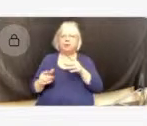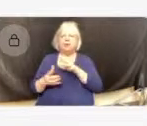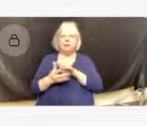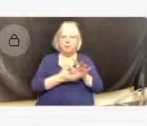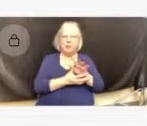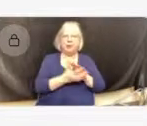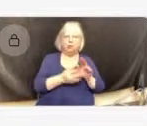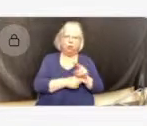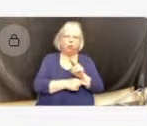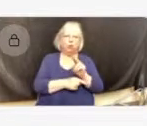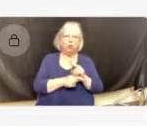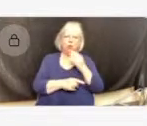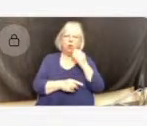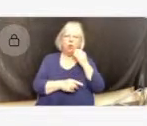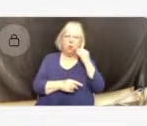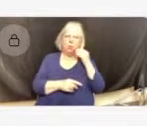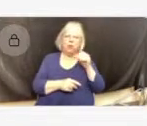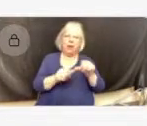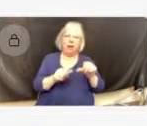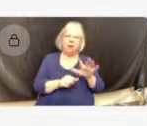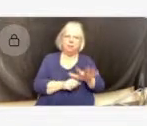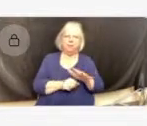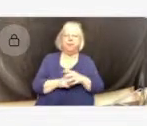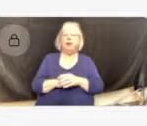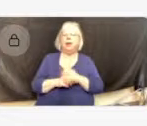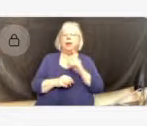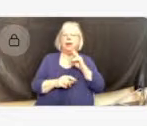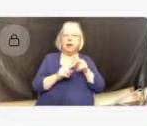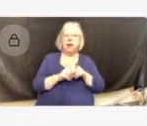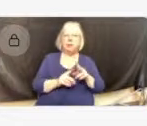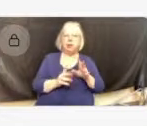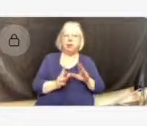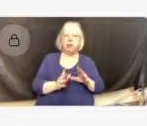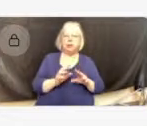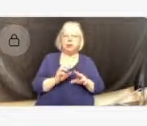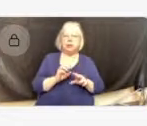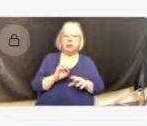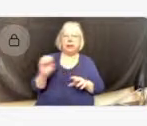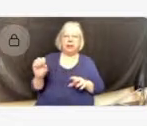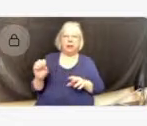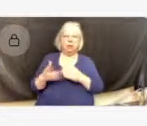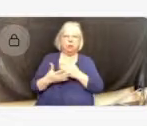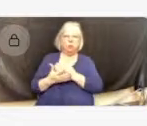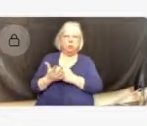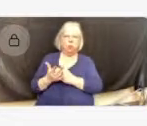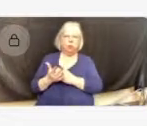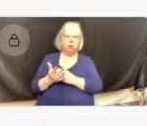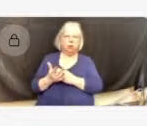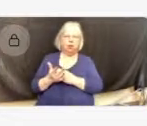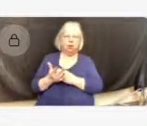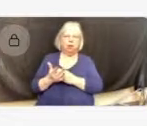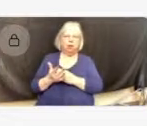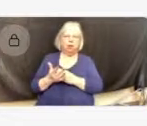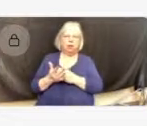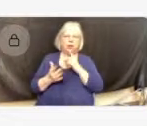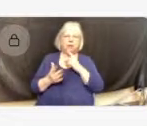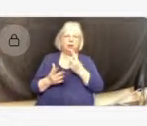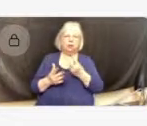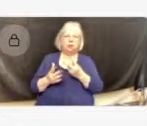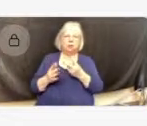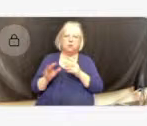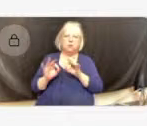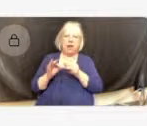areas that this application's in. The application is, the eastern portion of it is 2 single-family structures that have